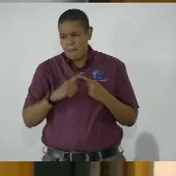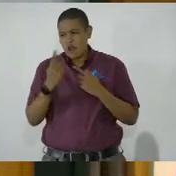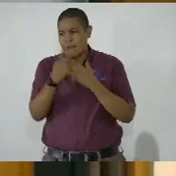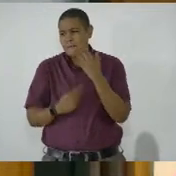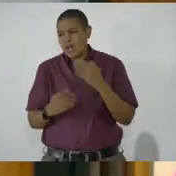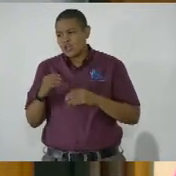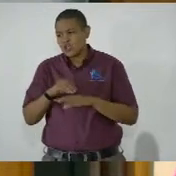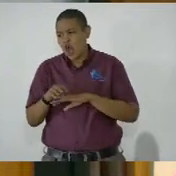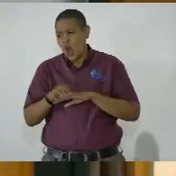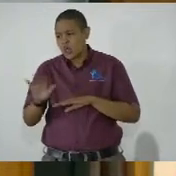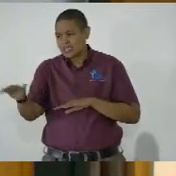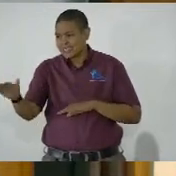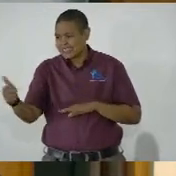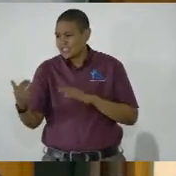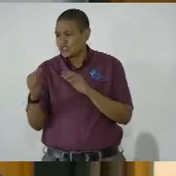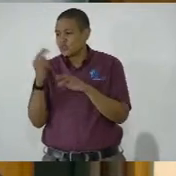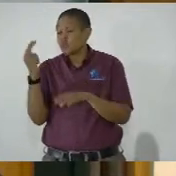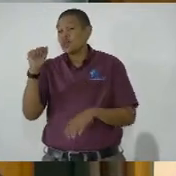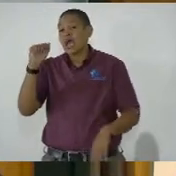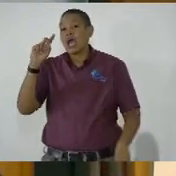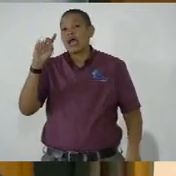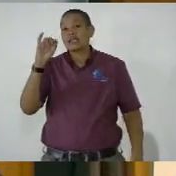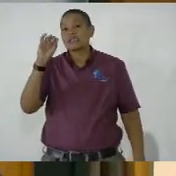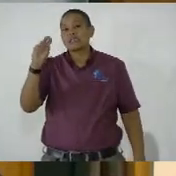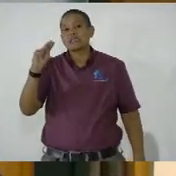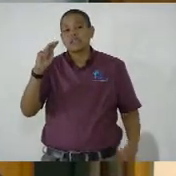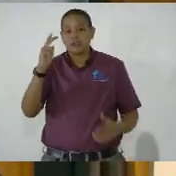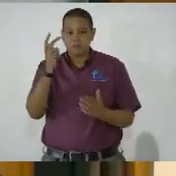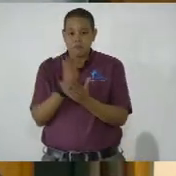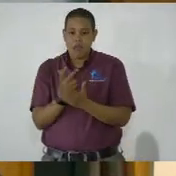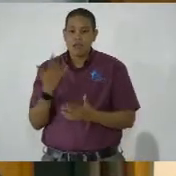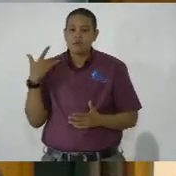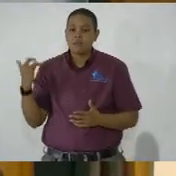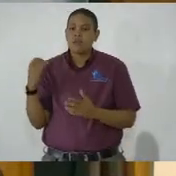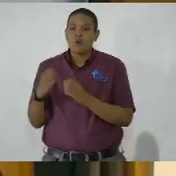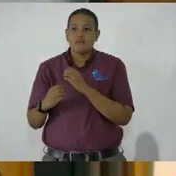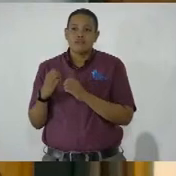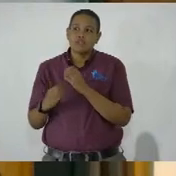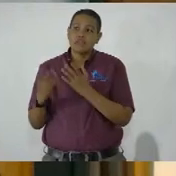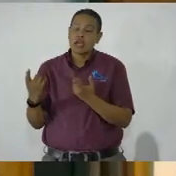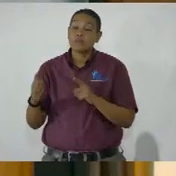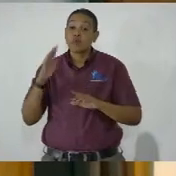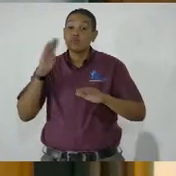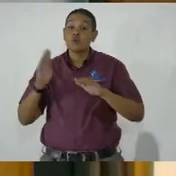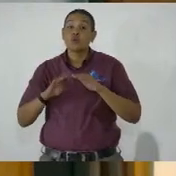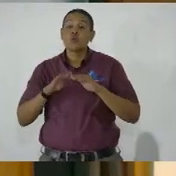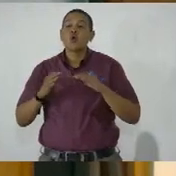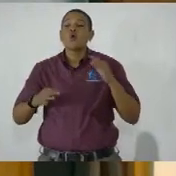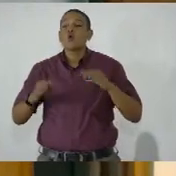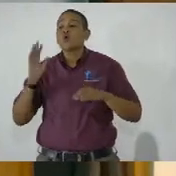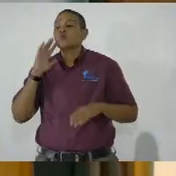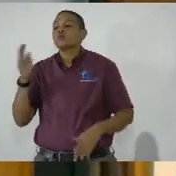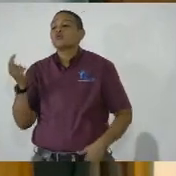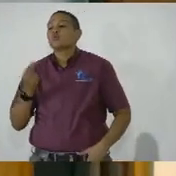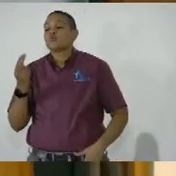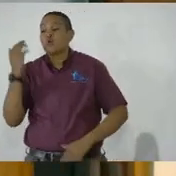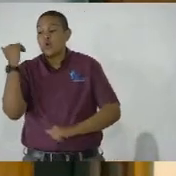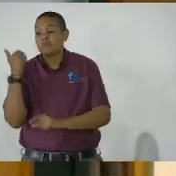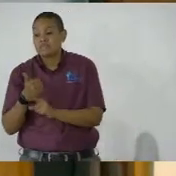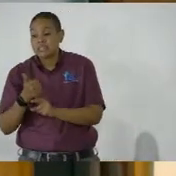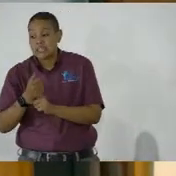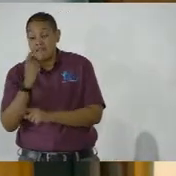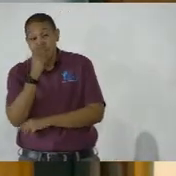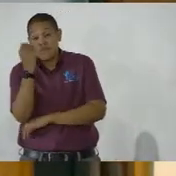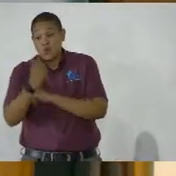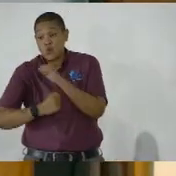Council to use Addison Park, which is now being renovated so that the Brownstone Court will use it hopefully for a couple of